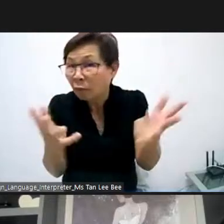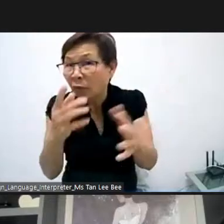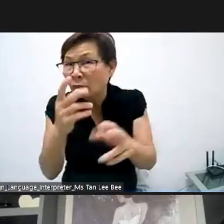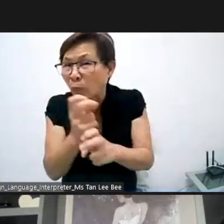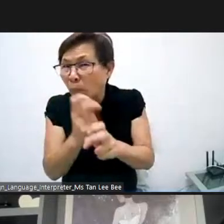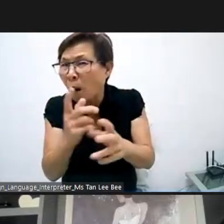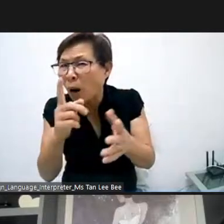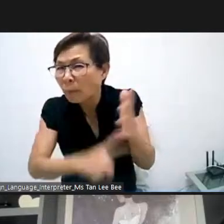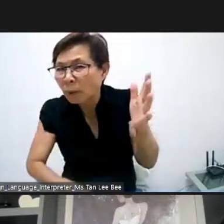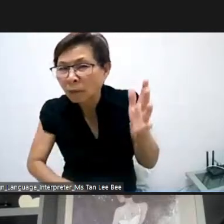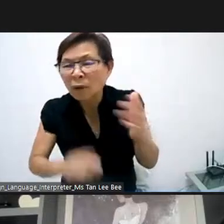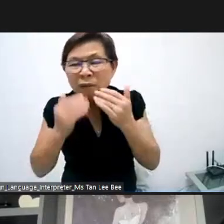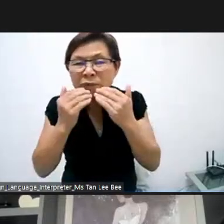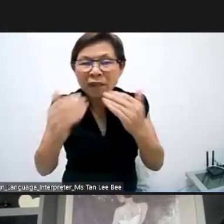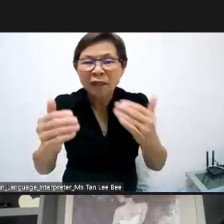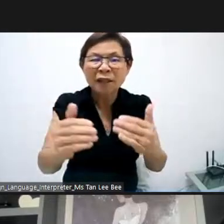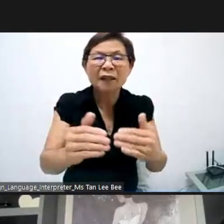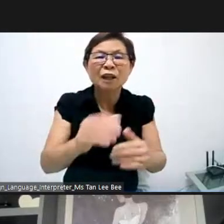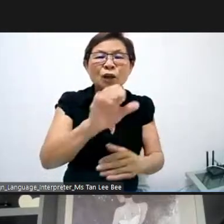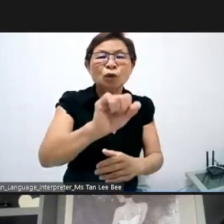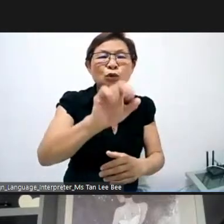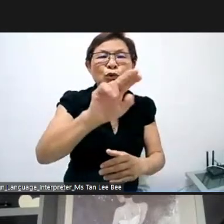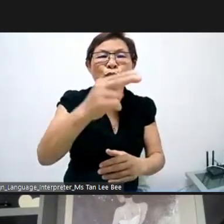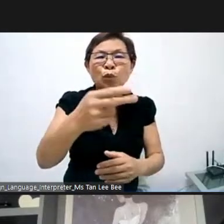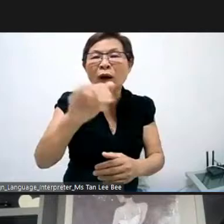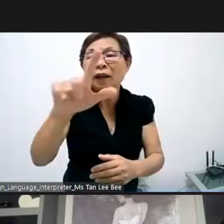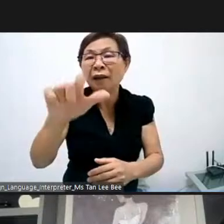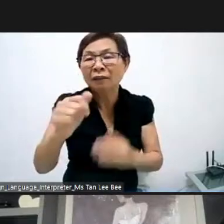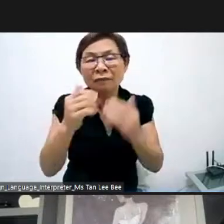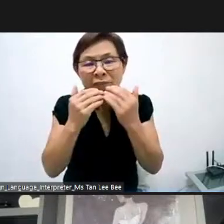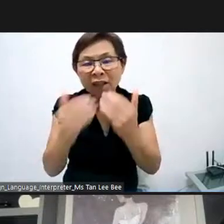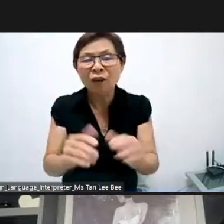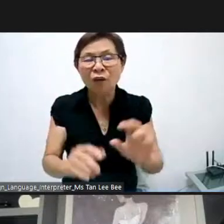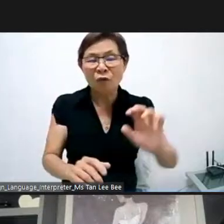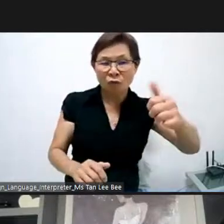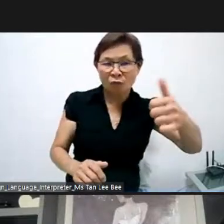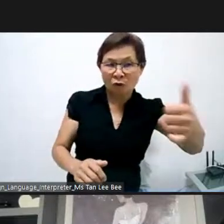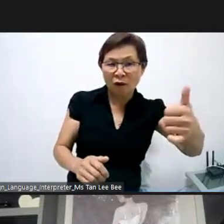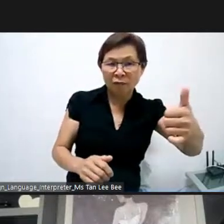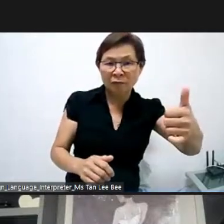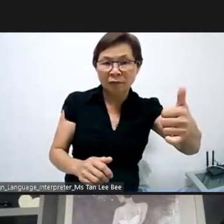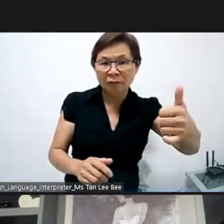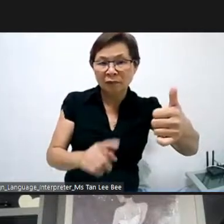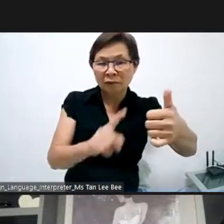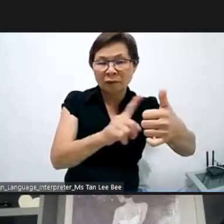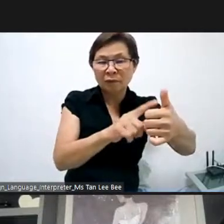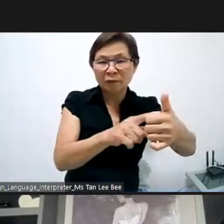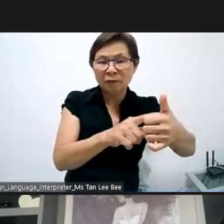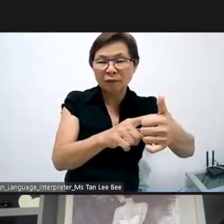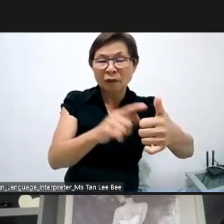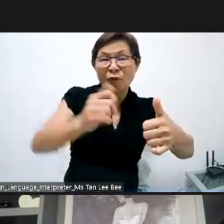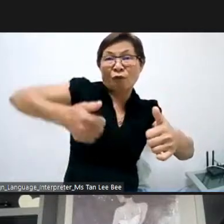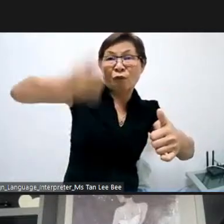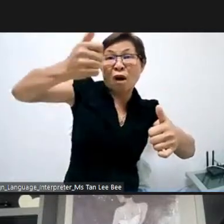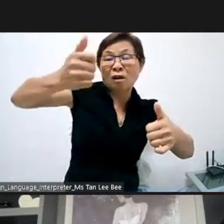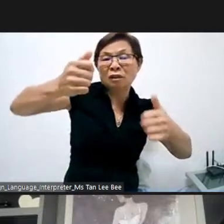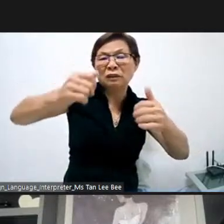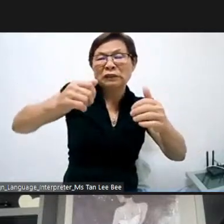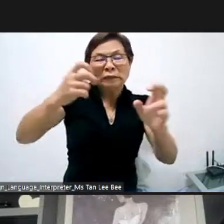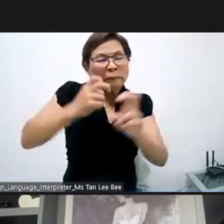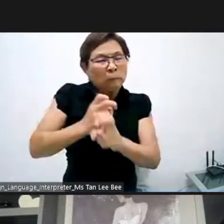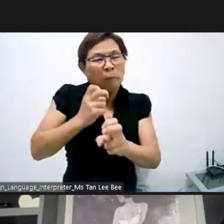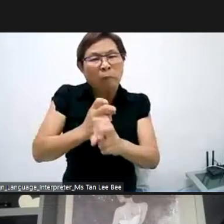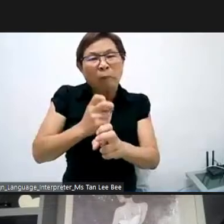Okay, thank you, Ms. Suhaila. The first the main challenge is for sure